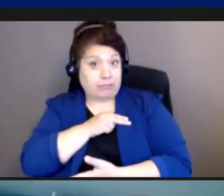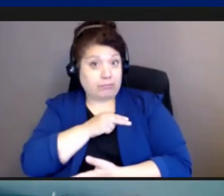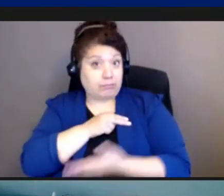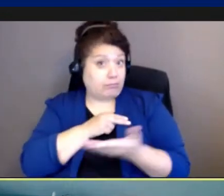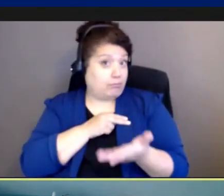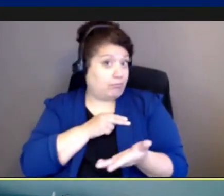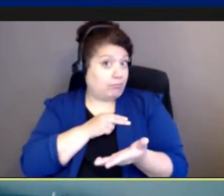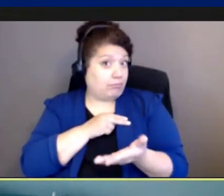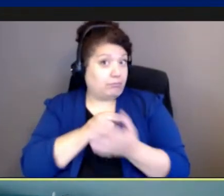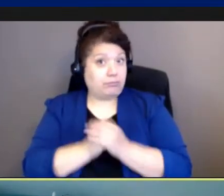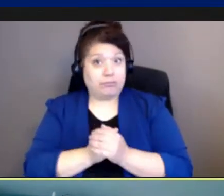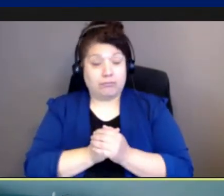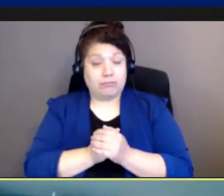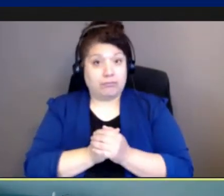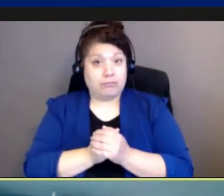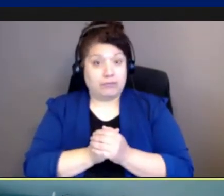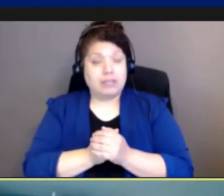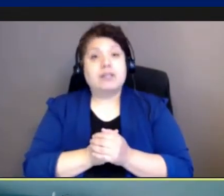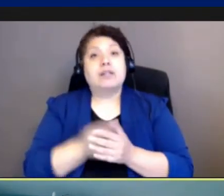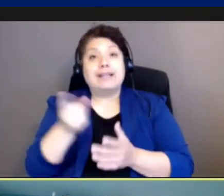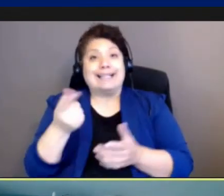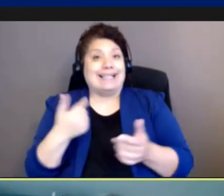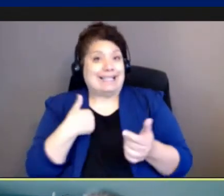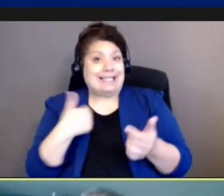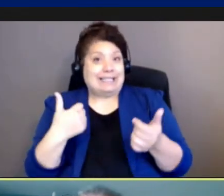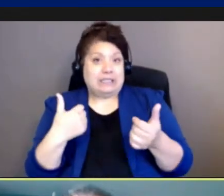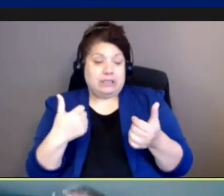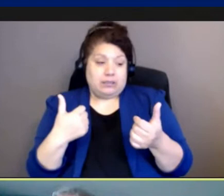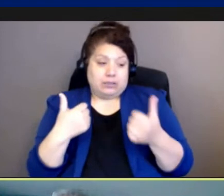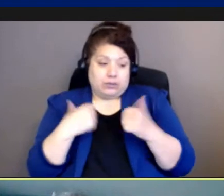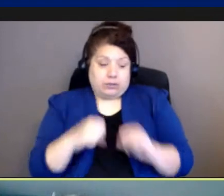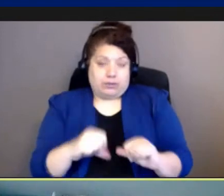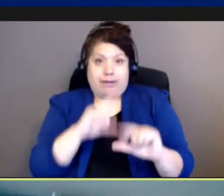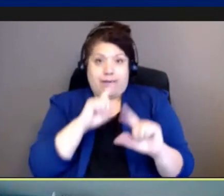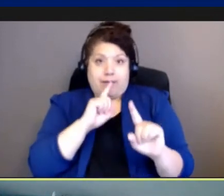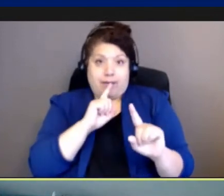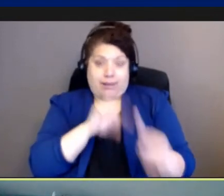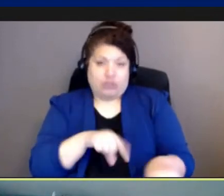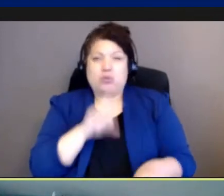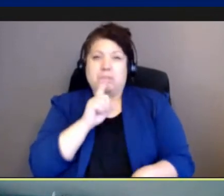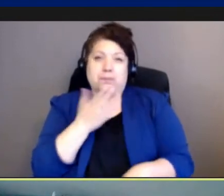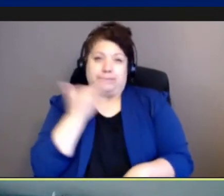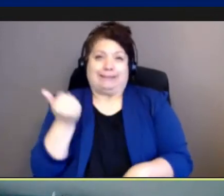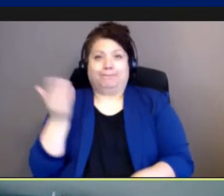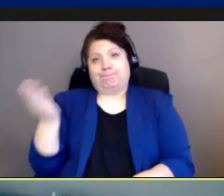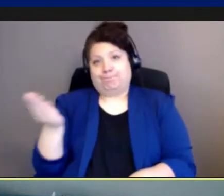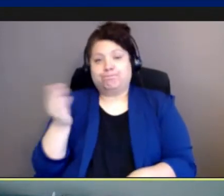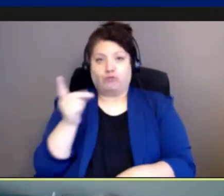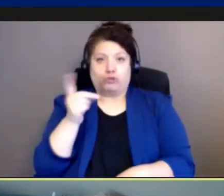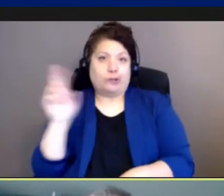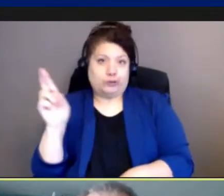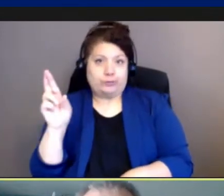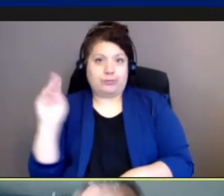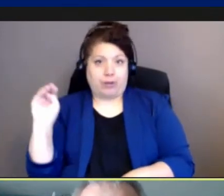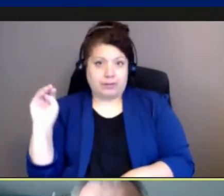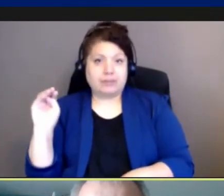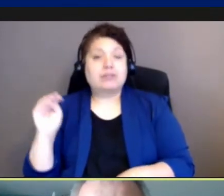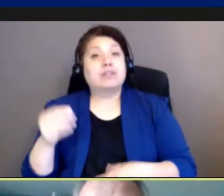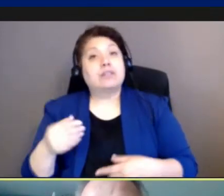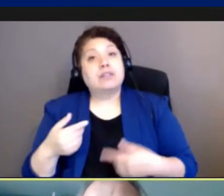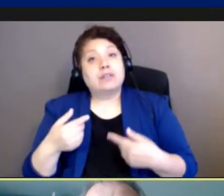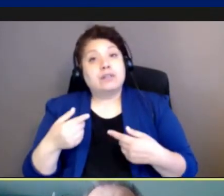I can take a stab at that, but I think it's probably better answered by the doctor. But I think our position,